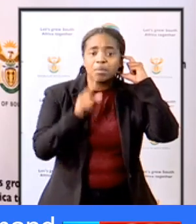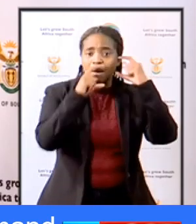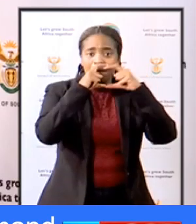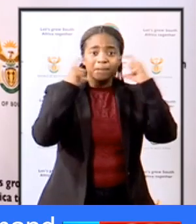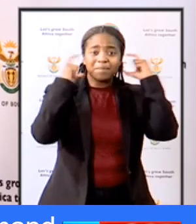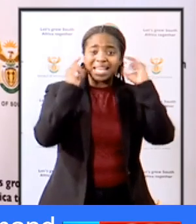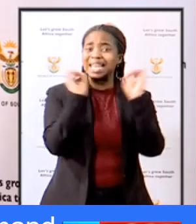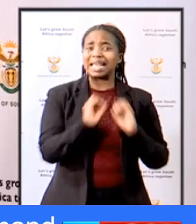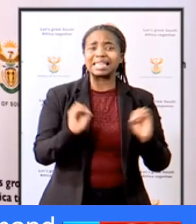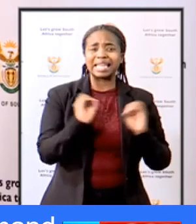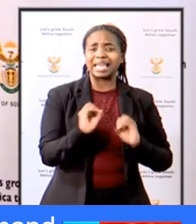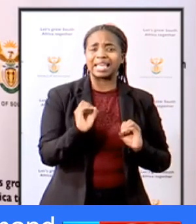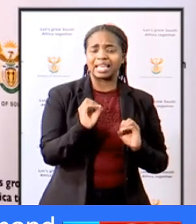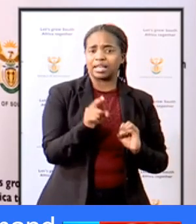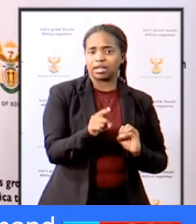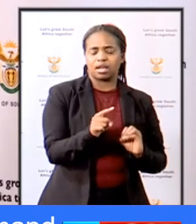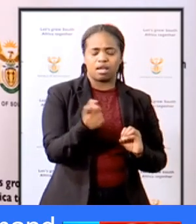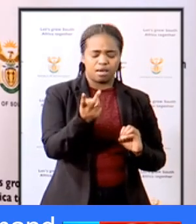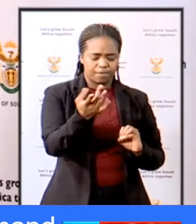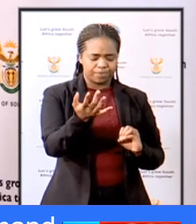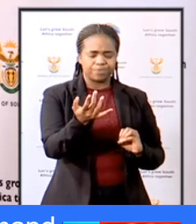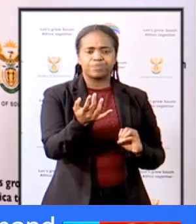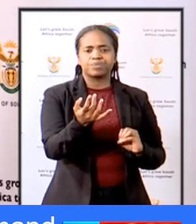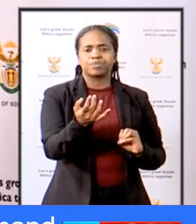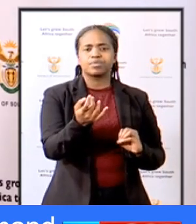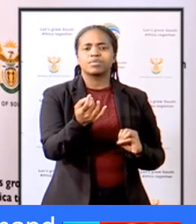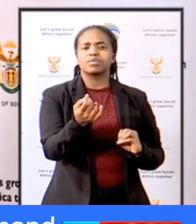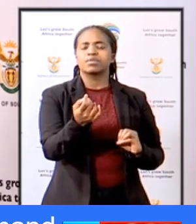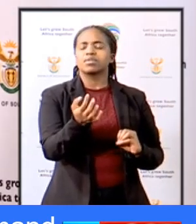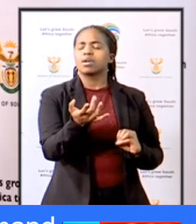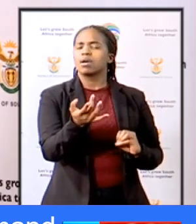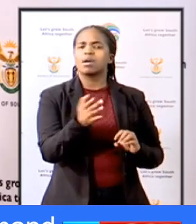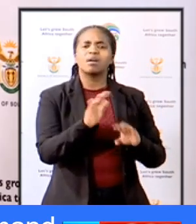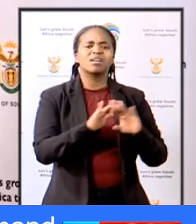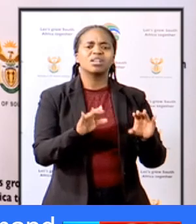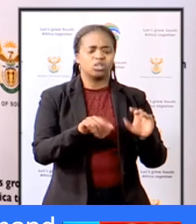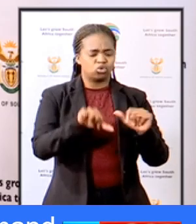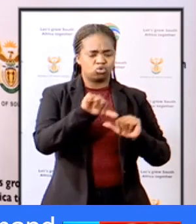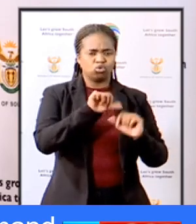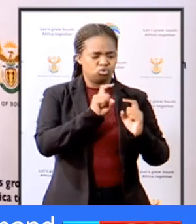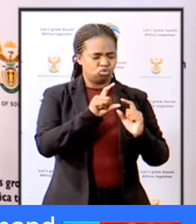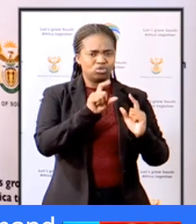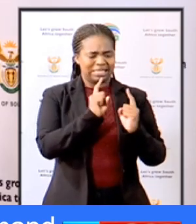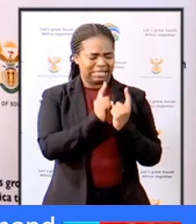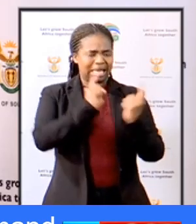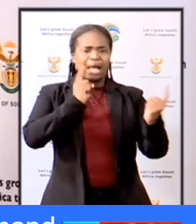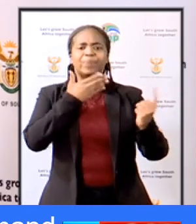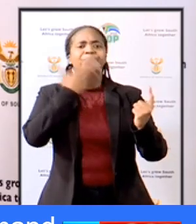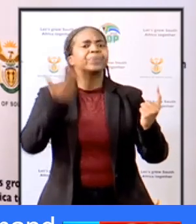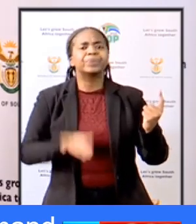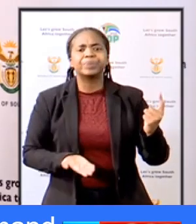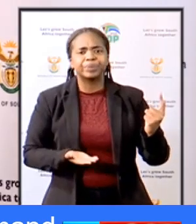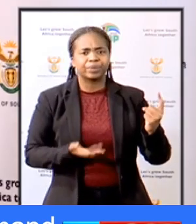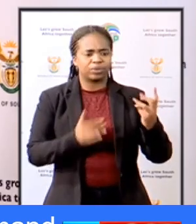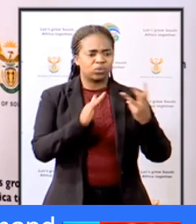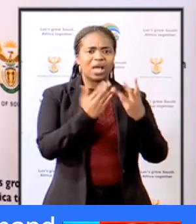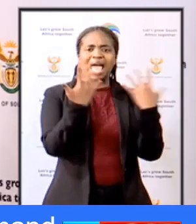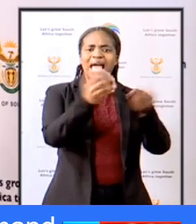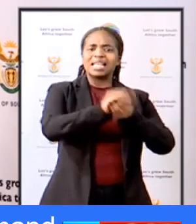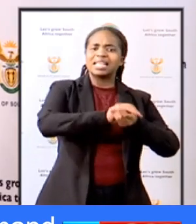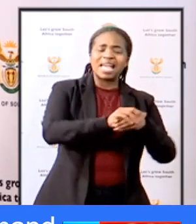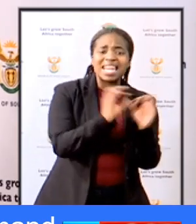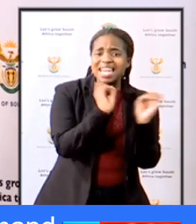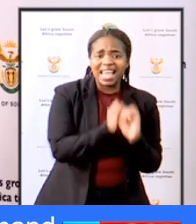prescribed at that time. Also, there was no social distancing. There was no washing of